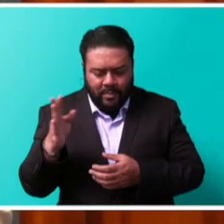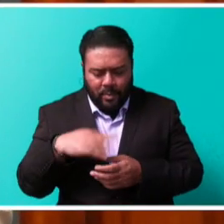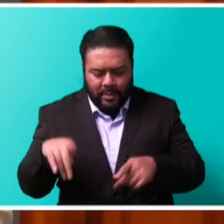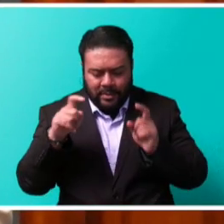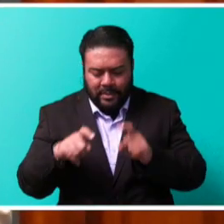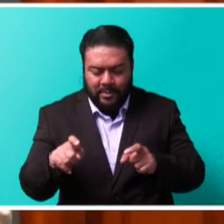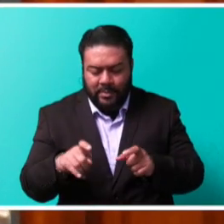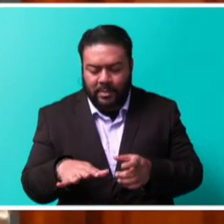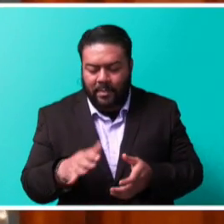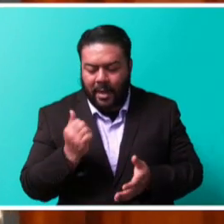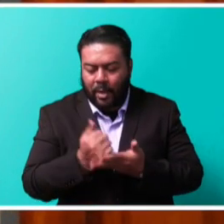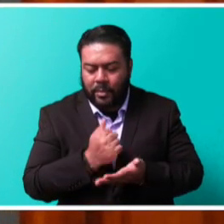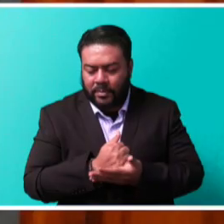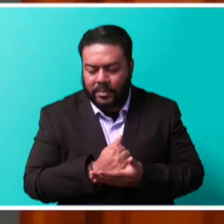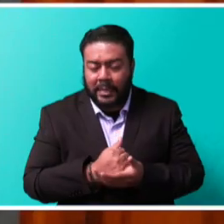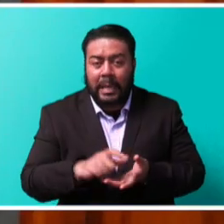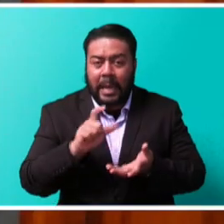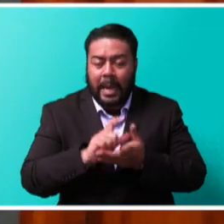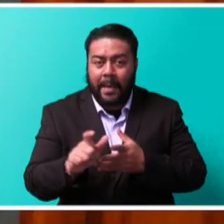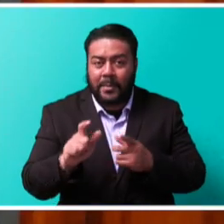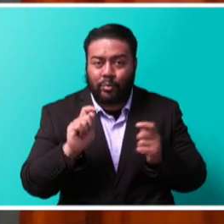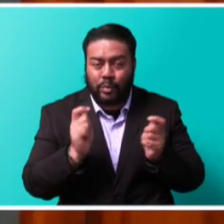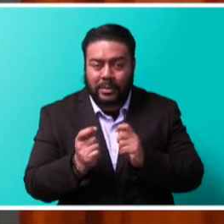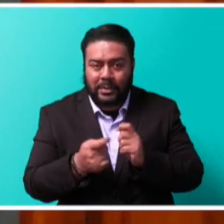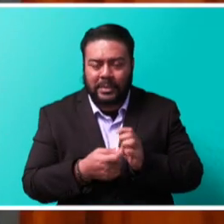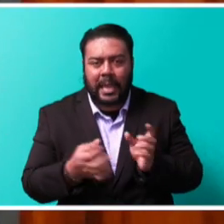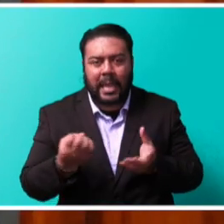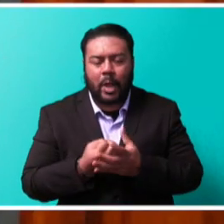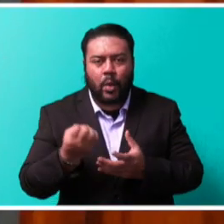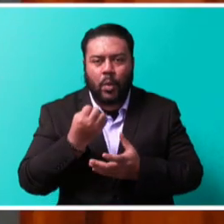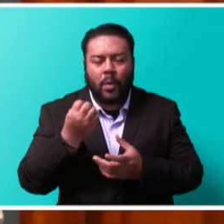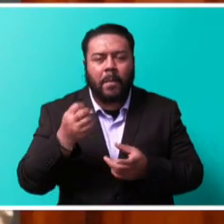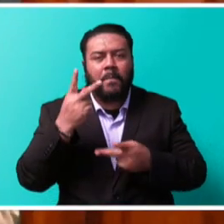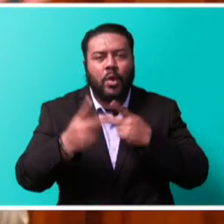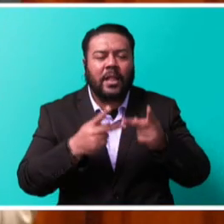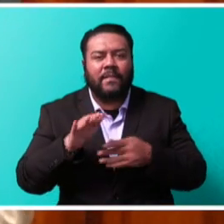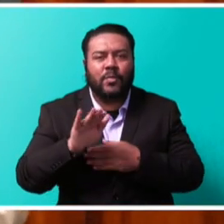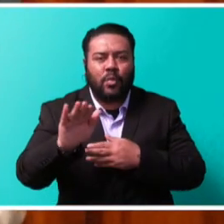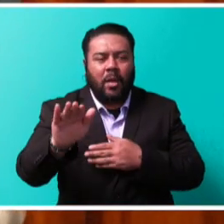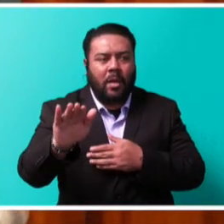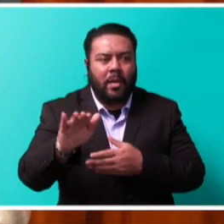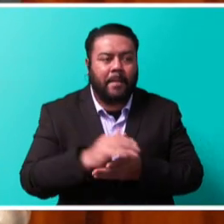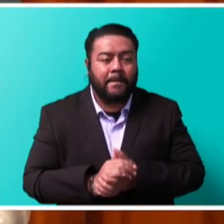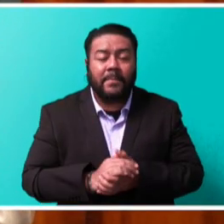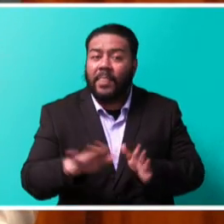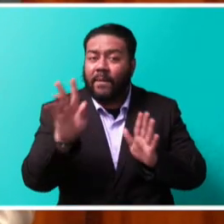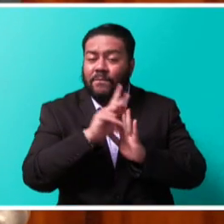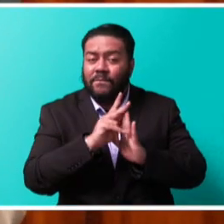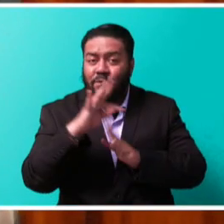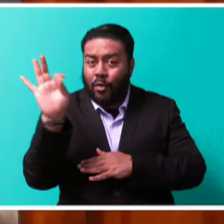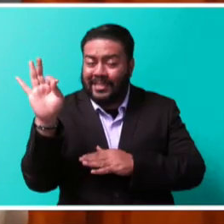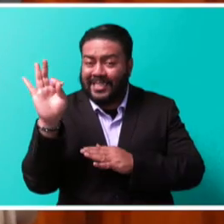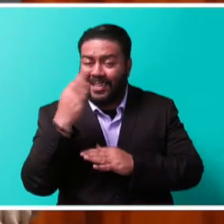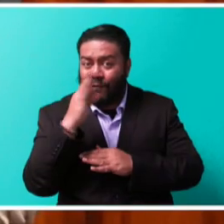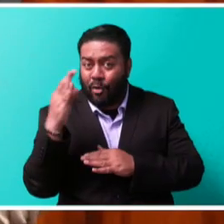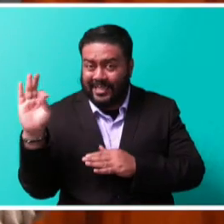sustainable, accountable, climate resilient, and economically productive future. The Forest Act of 2025,